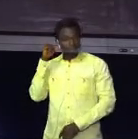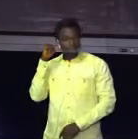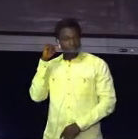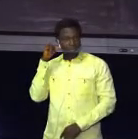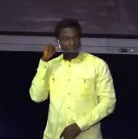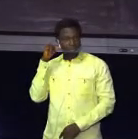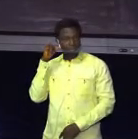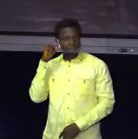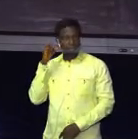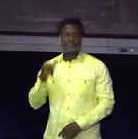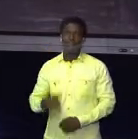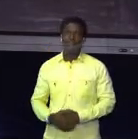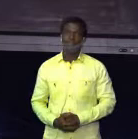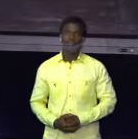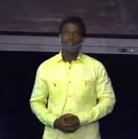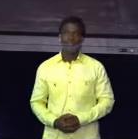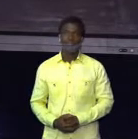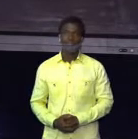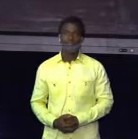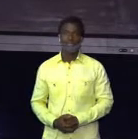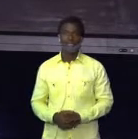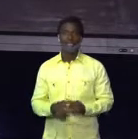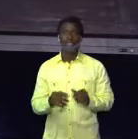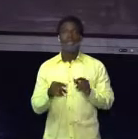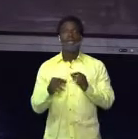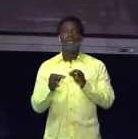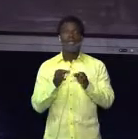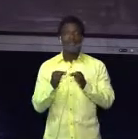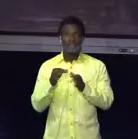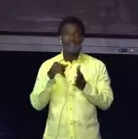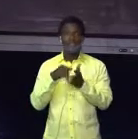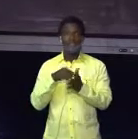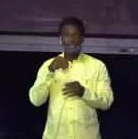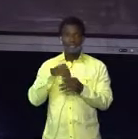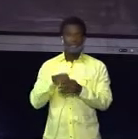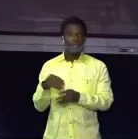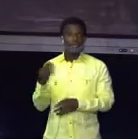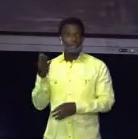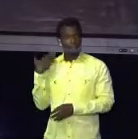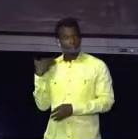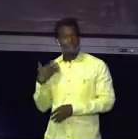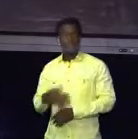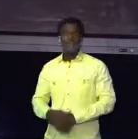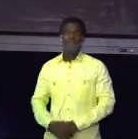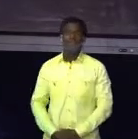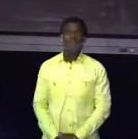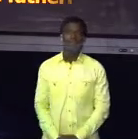said that she might travel yesterday, expressing it in the past tense.